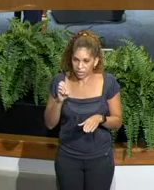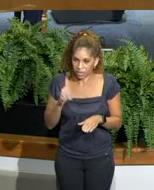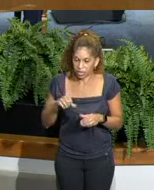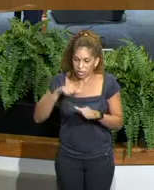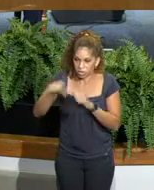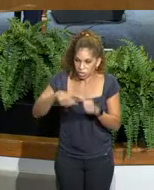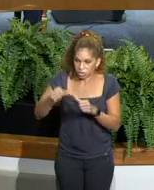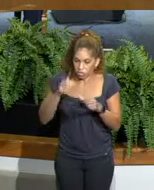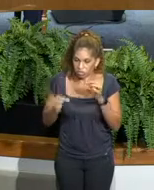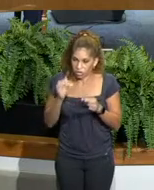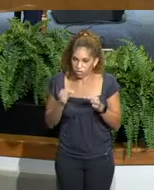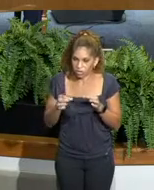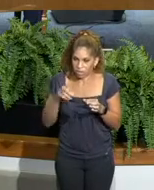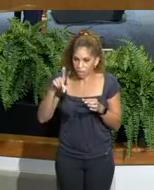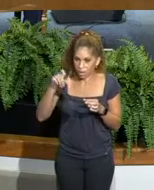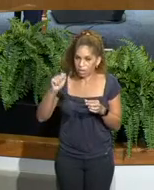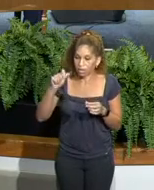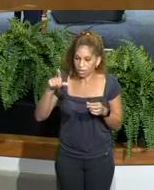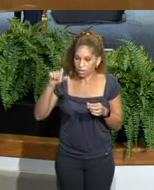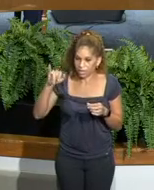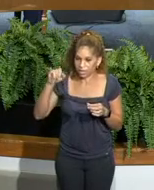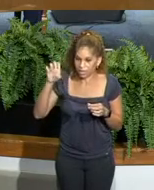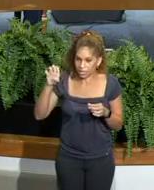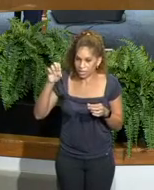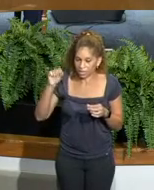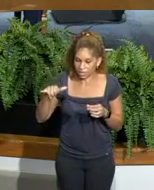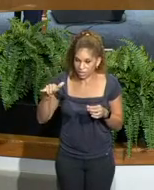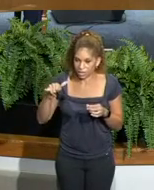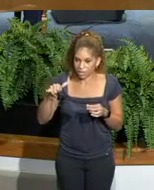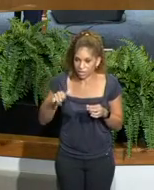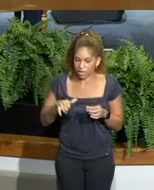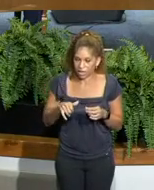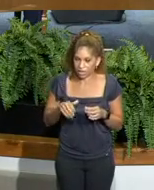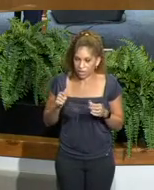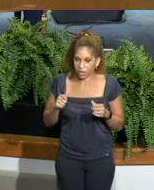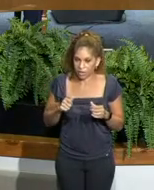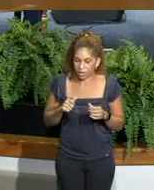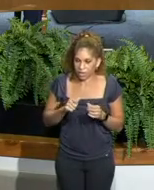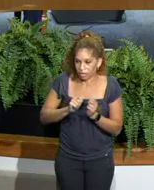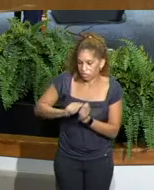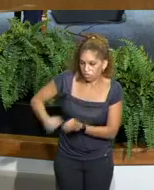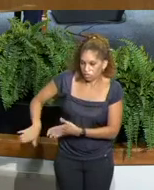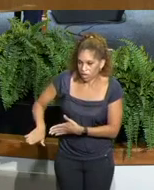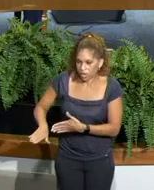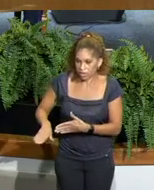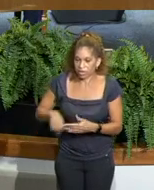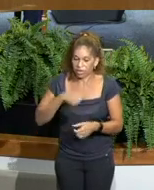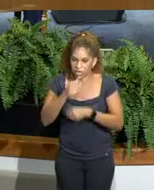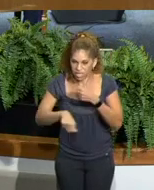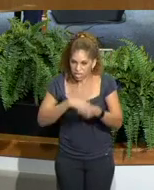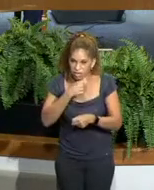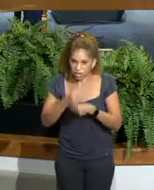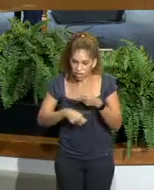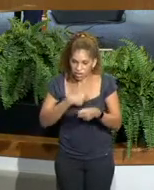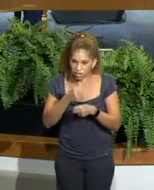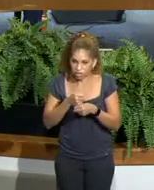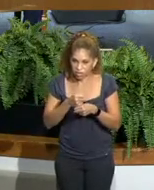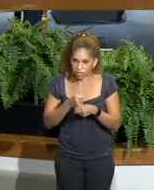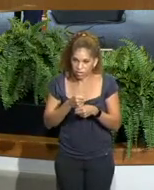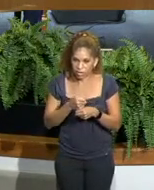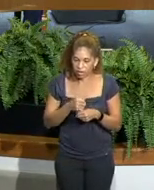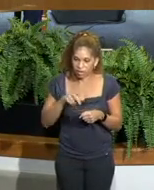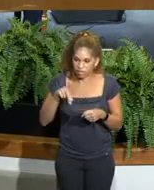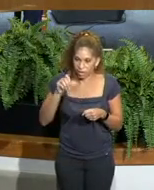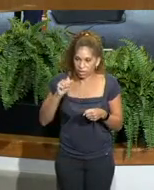that establishes justice, promotes the general welfare, and rejects decades of austerity and builds strong